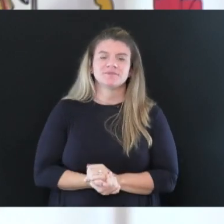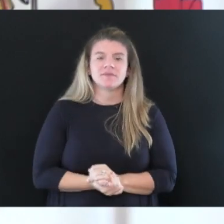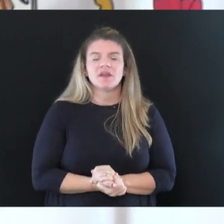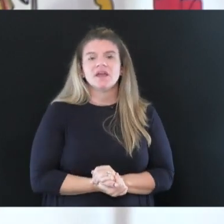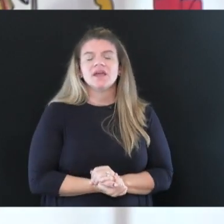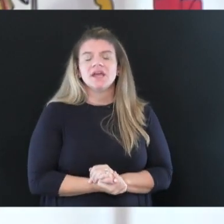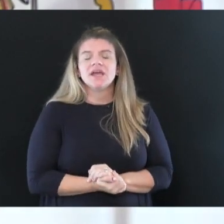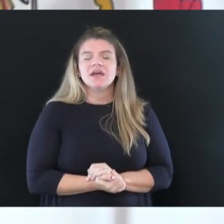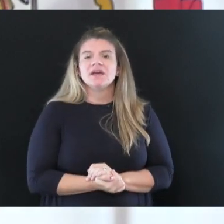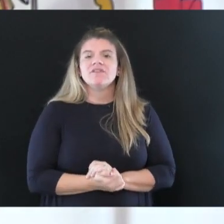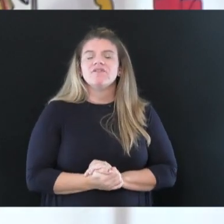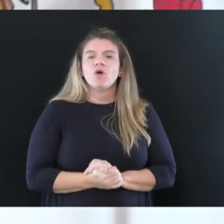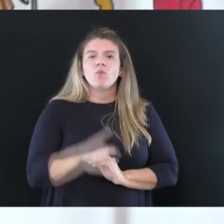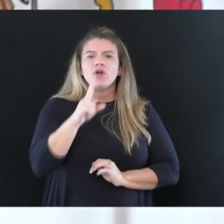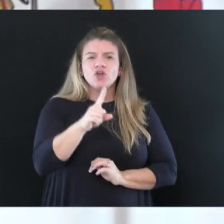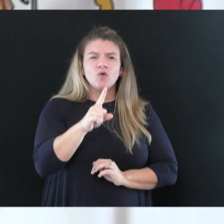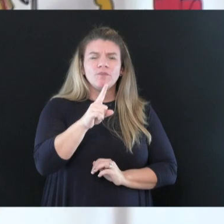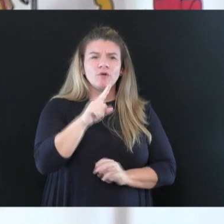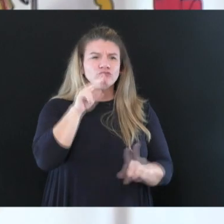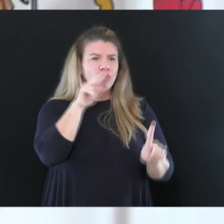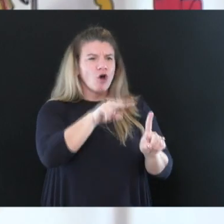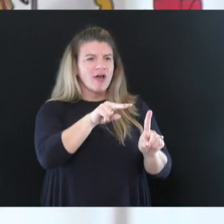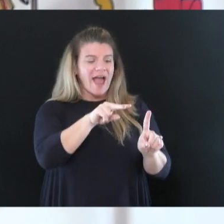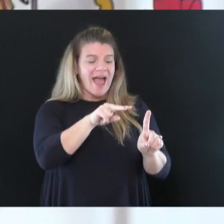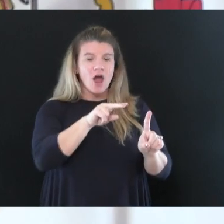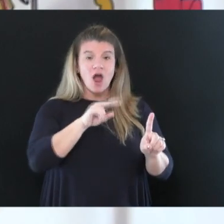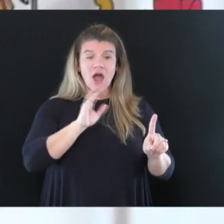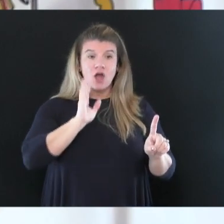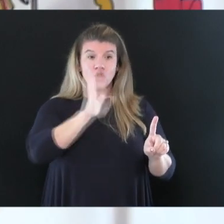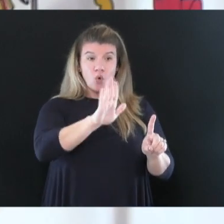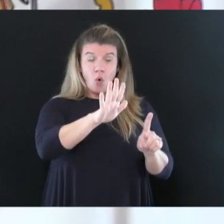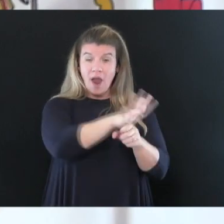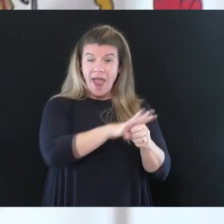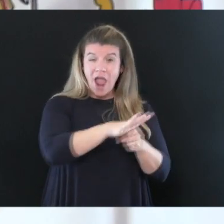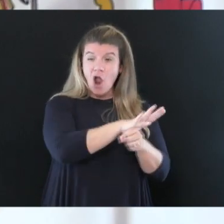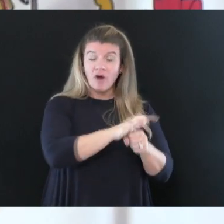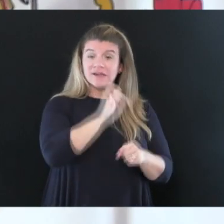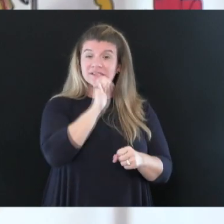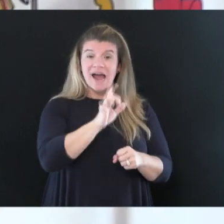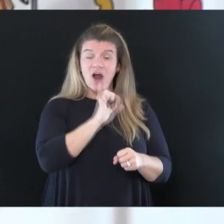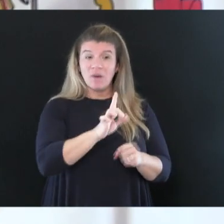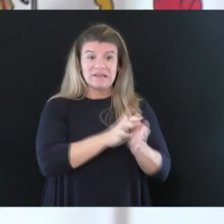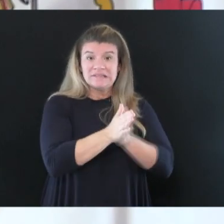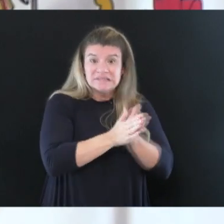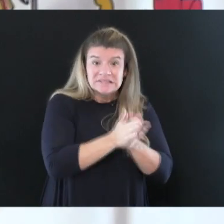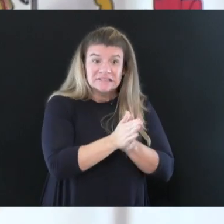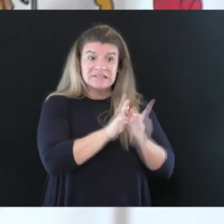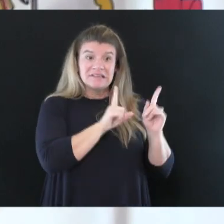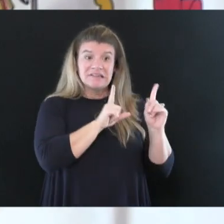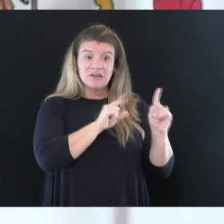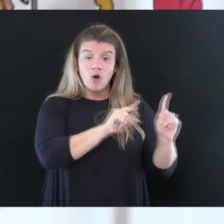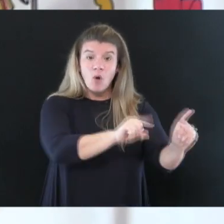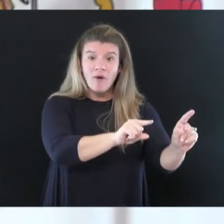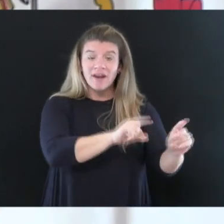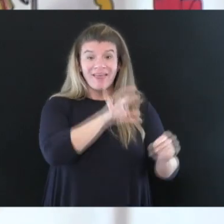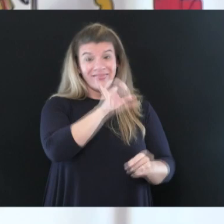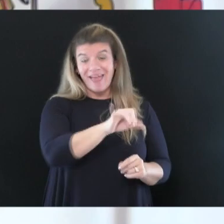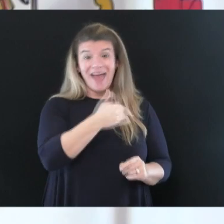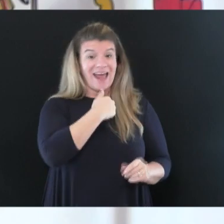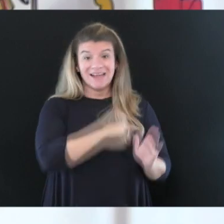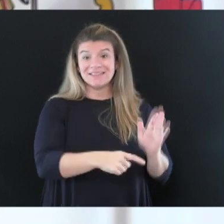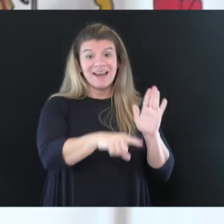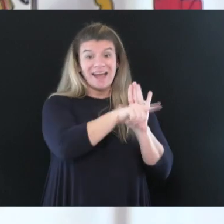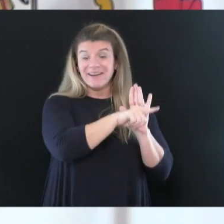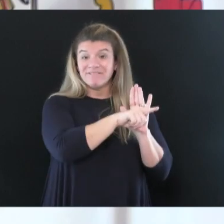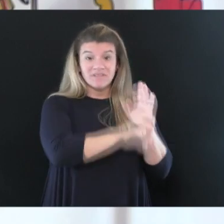actively really getting after it as far as the testing, I mean, it has negative ramifications to the counties about going to school